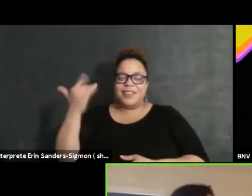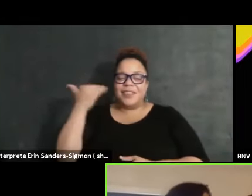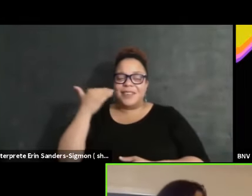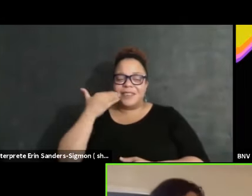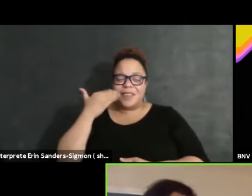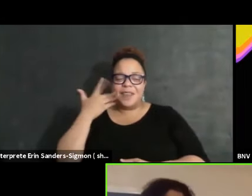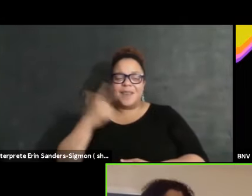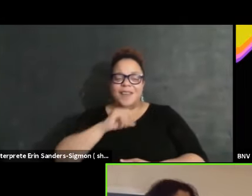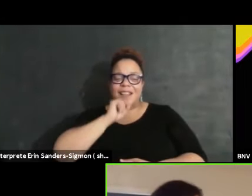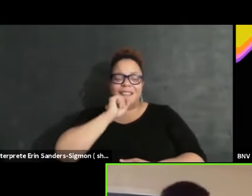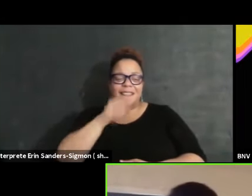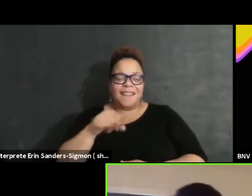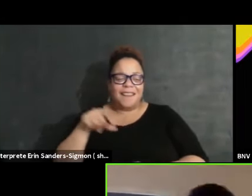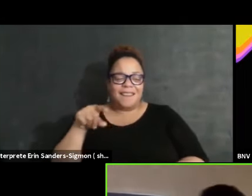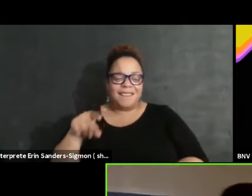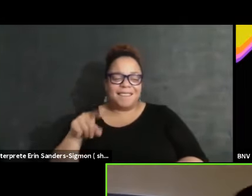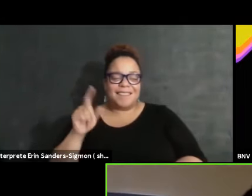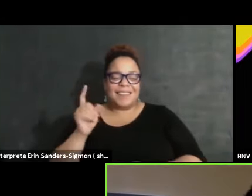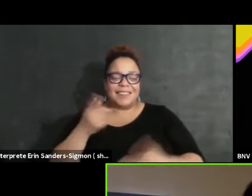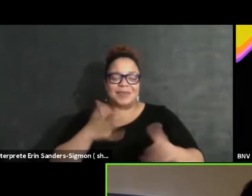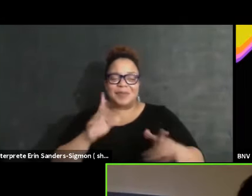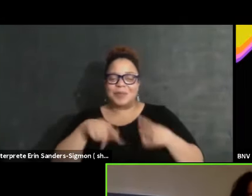away my shell.